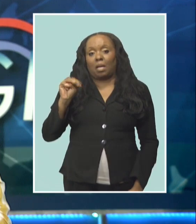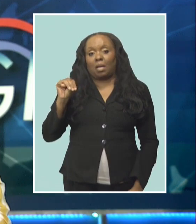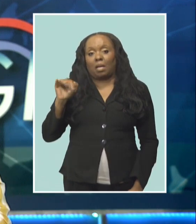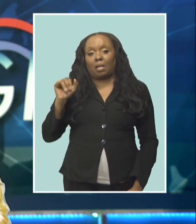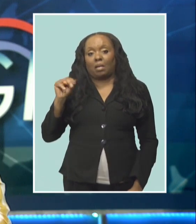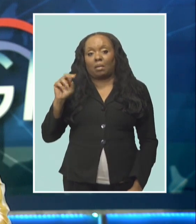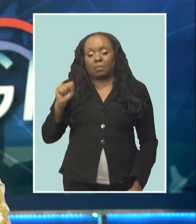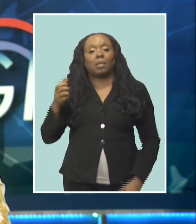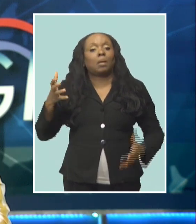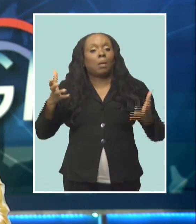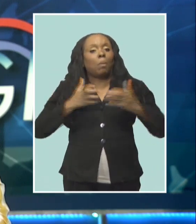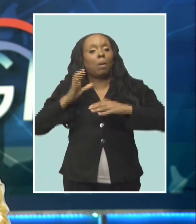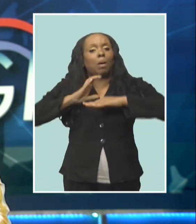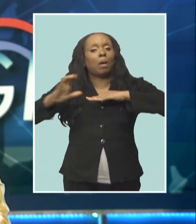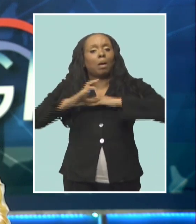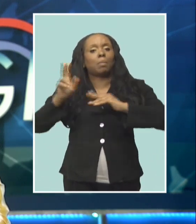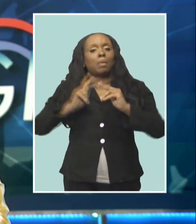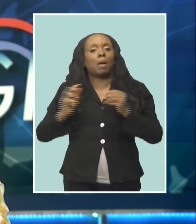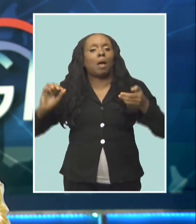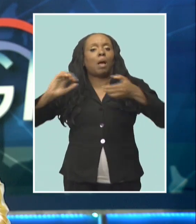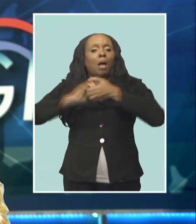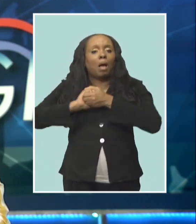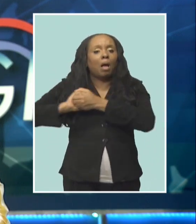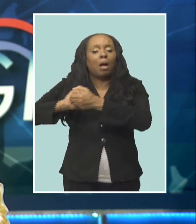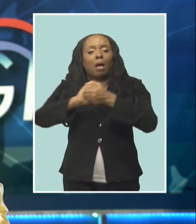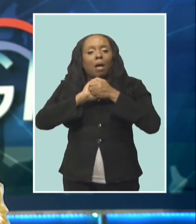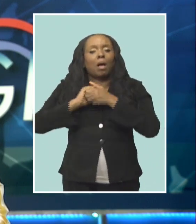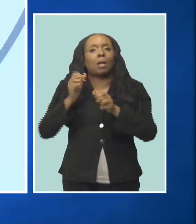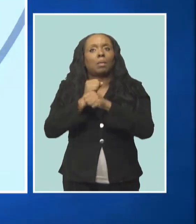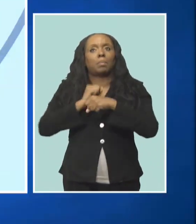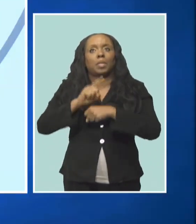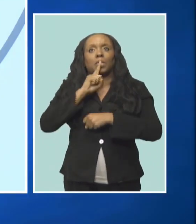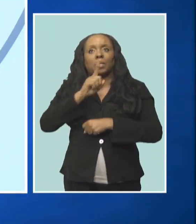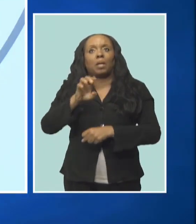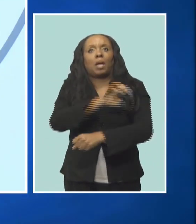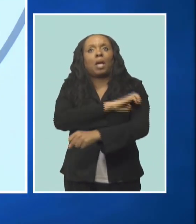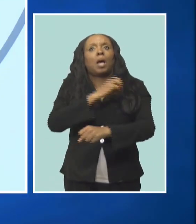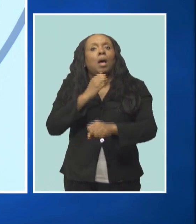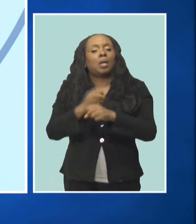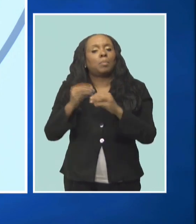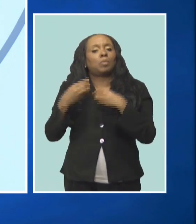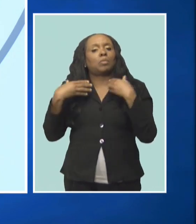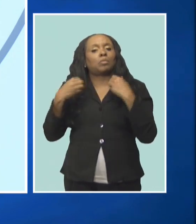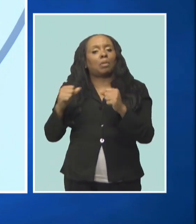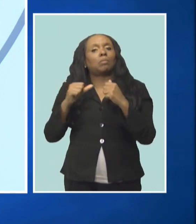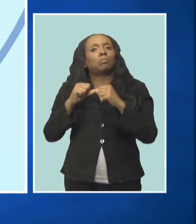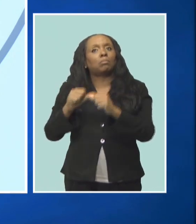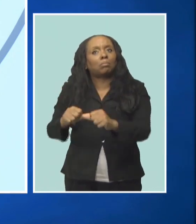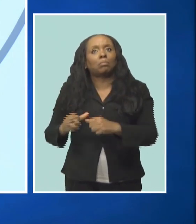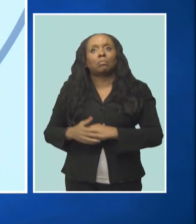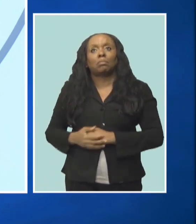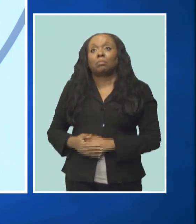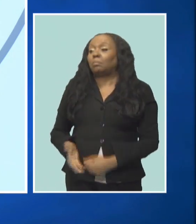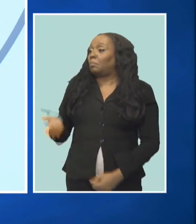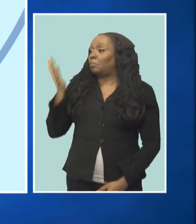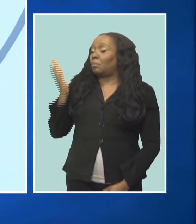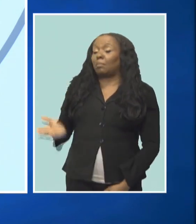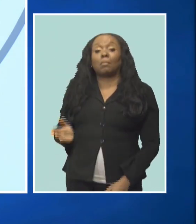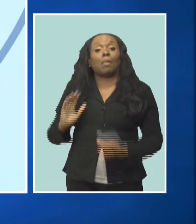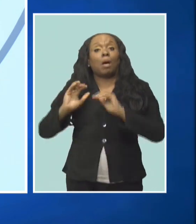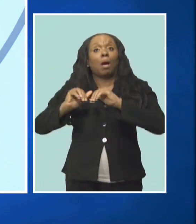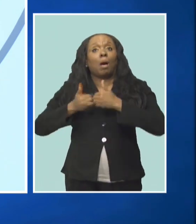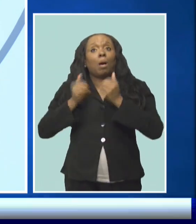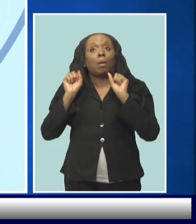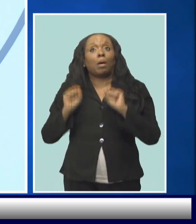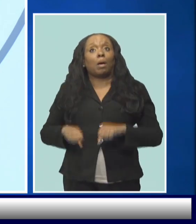discussions to make energy aggregation a reality. How do we make sure we have that local denomination in currency to be able